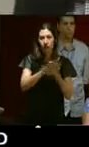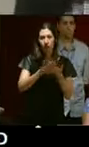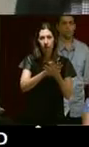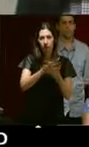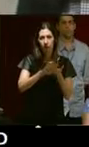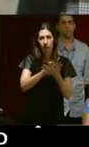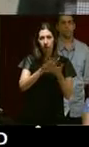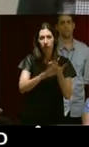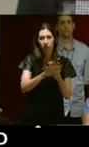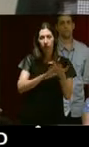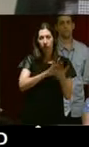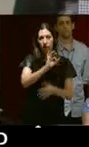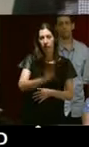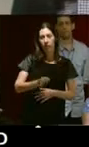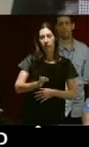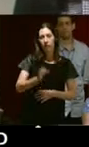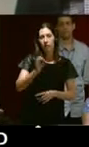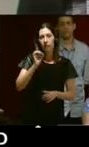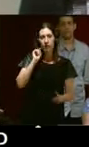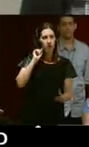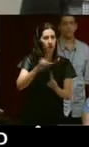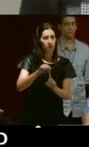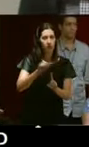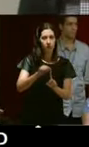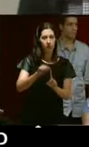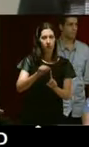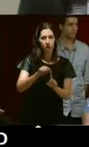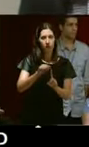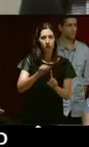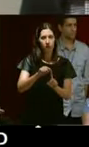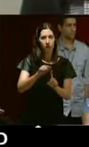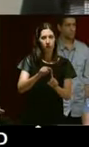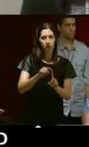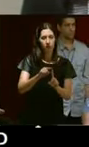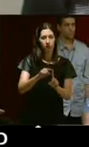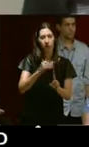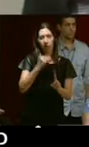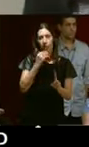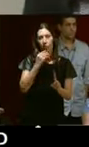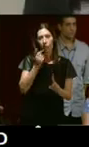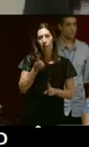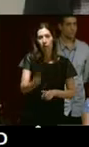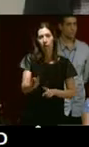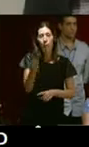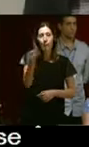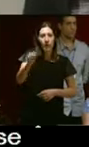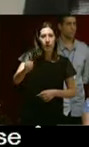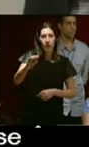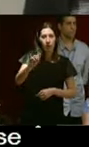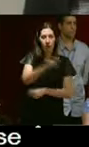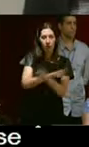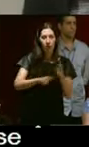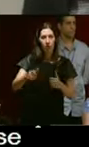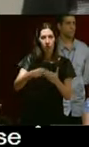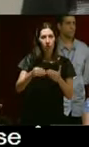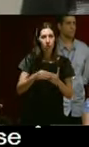needs to be paid for. But as I said earlier, the starting idea was to not